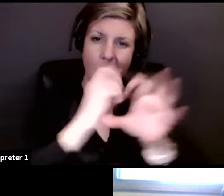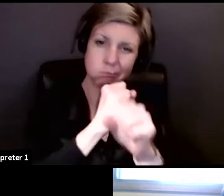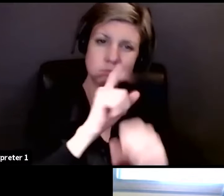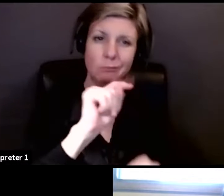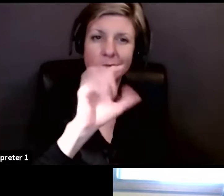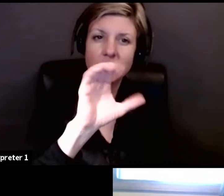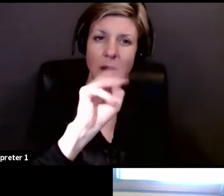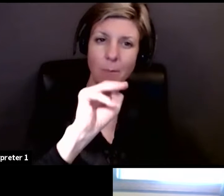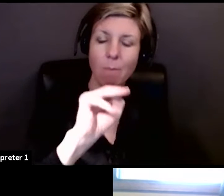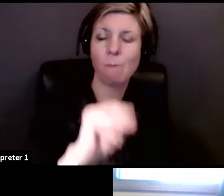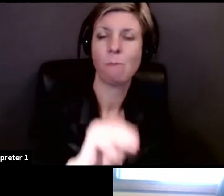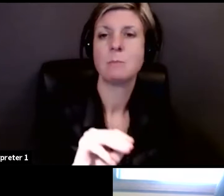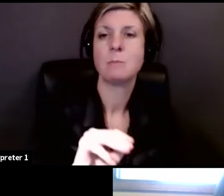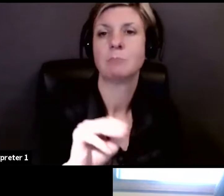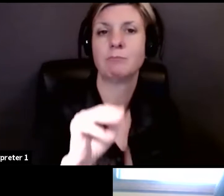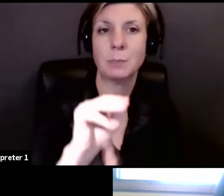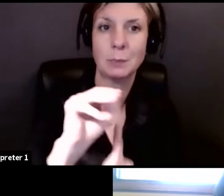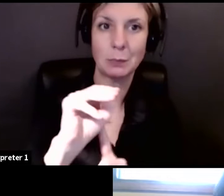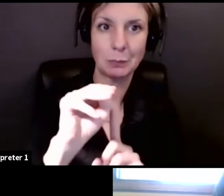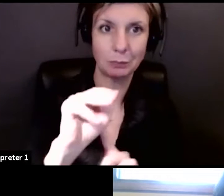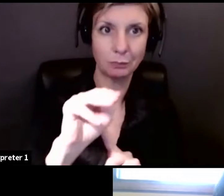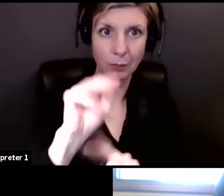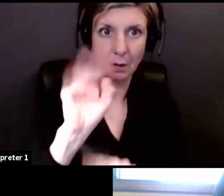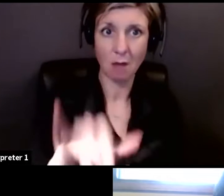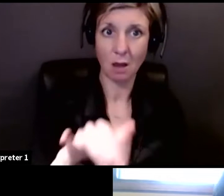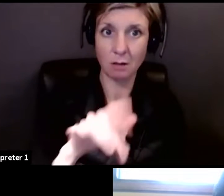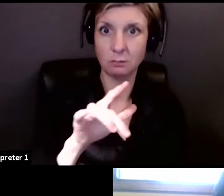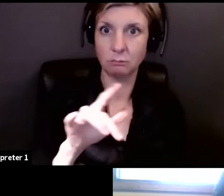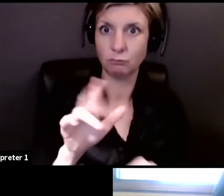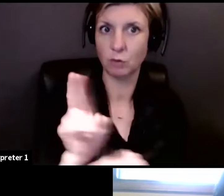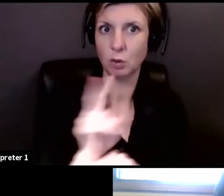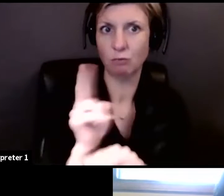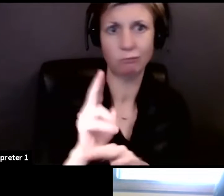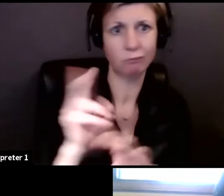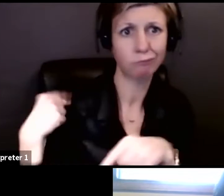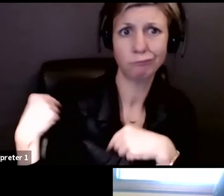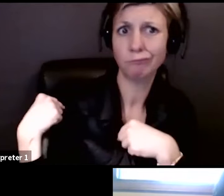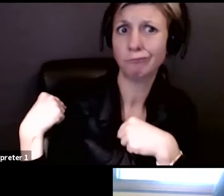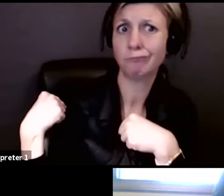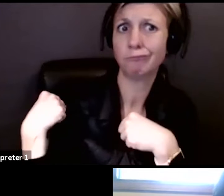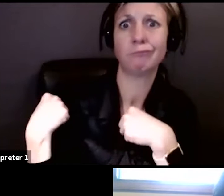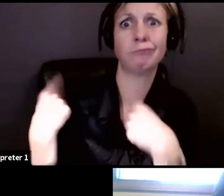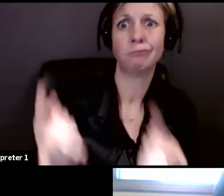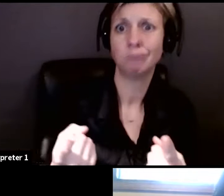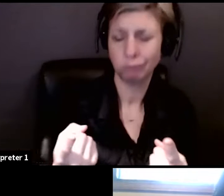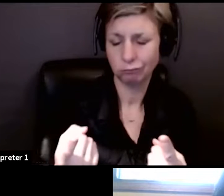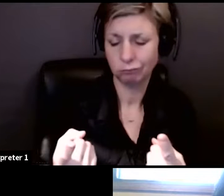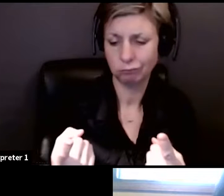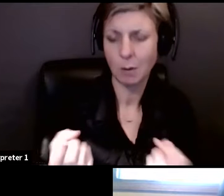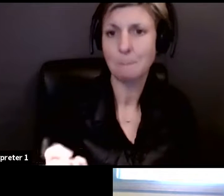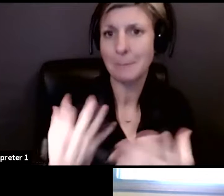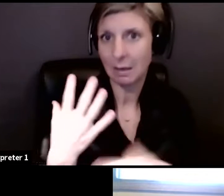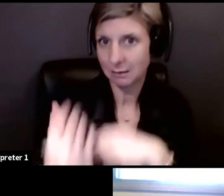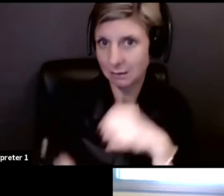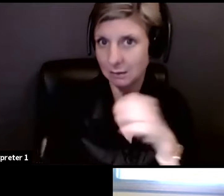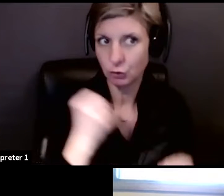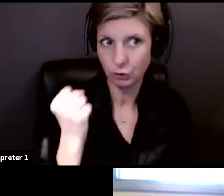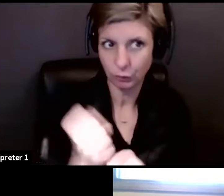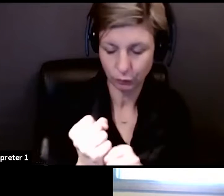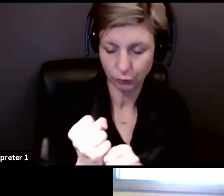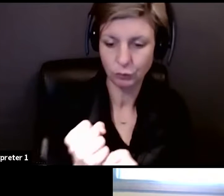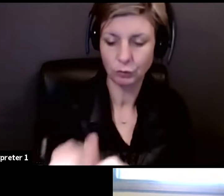Traditional Chinese medicine has been practiced for a very long time, and